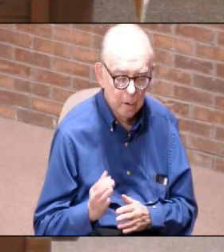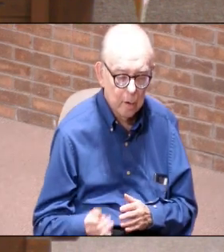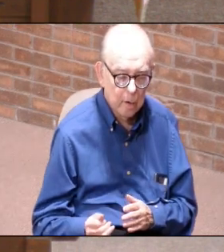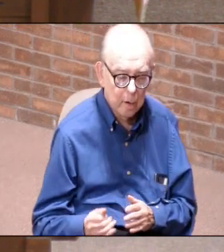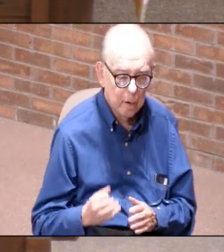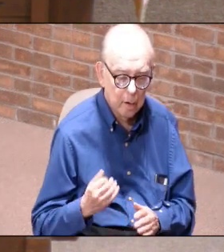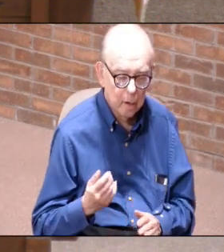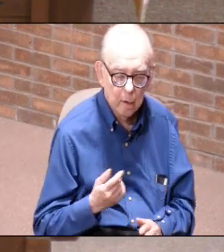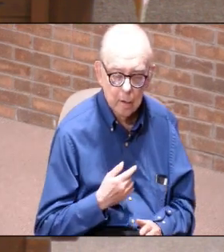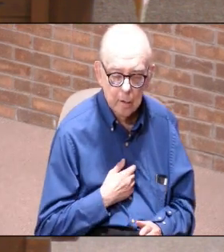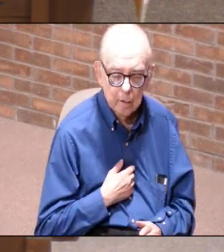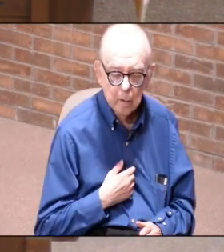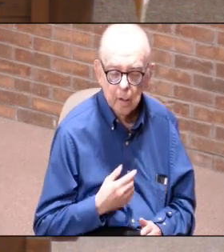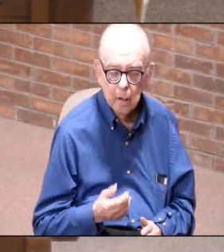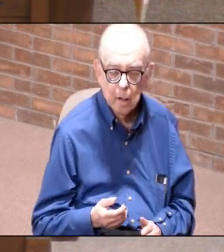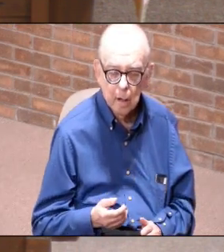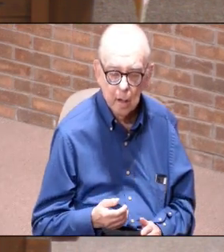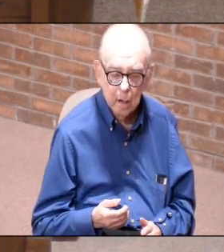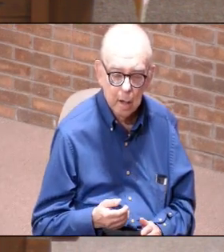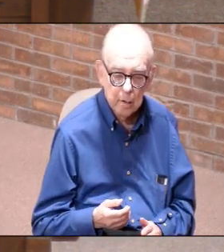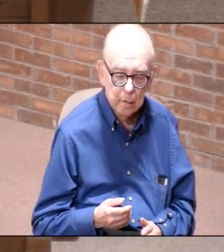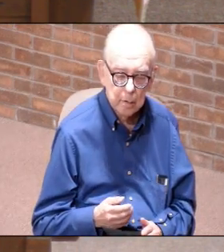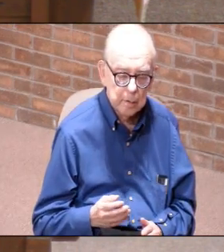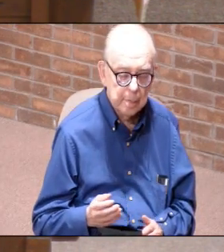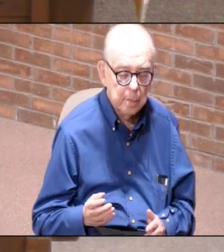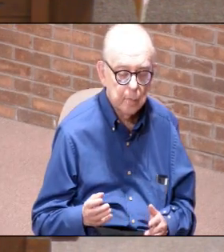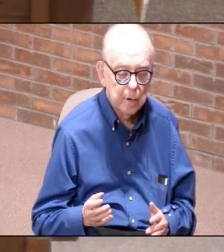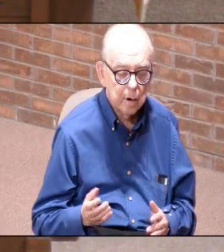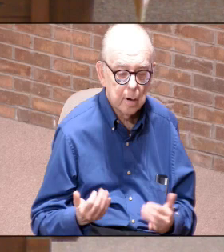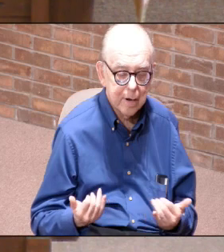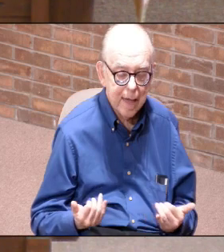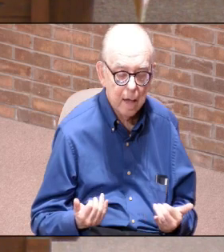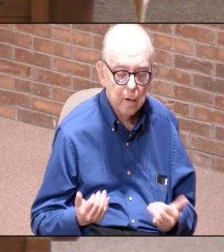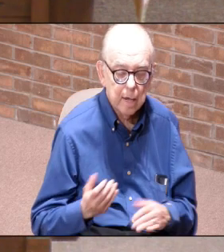Because we are, ladies and gentlemen, modern day Jonas.